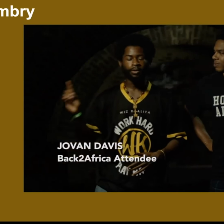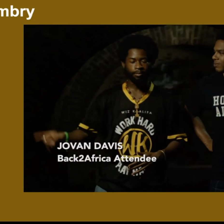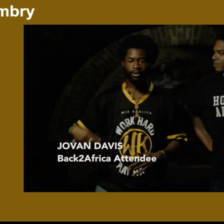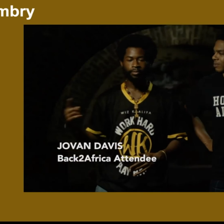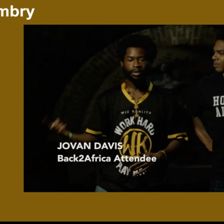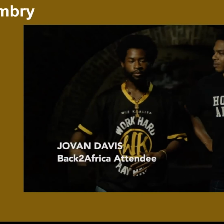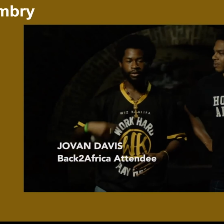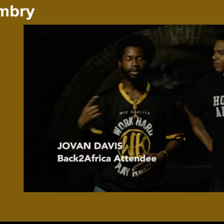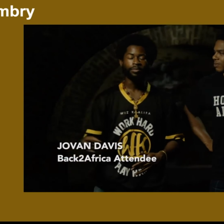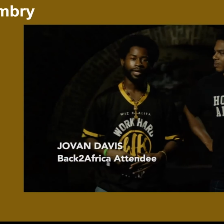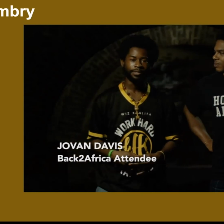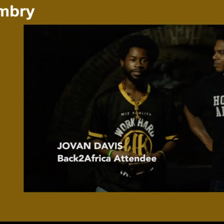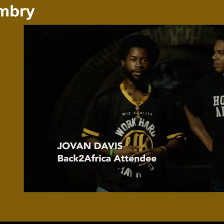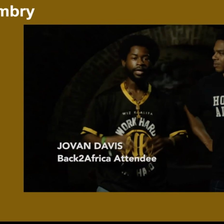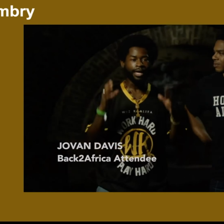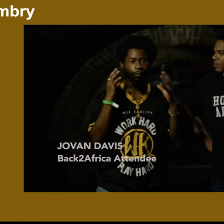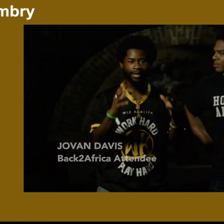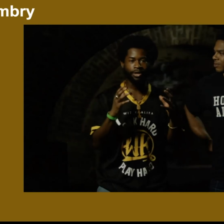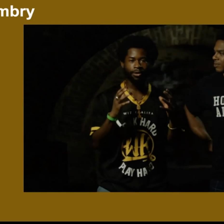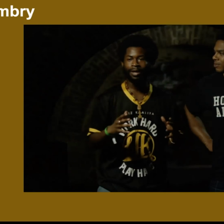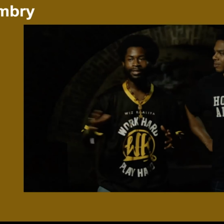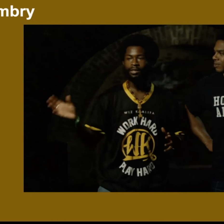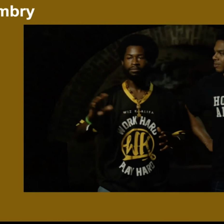their mind. We said, no, we did that.